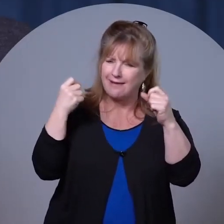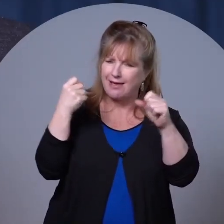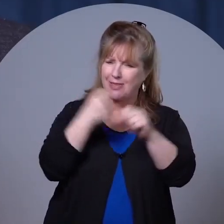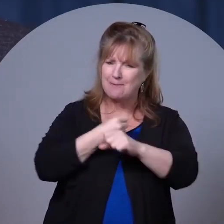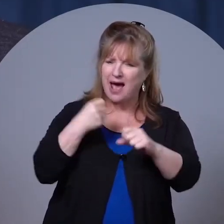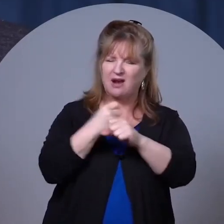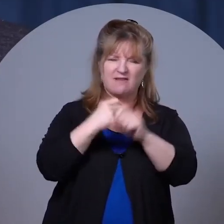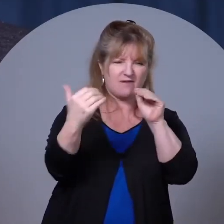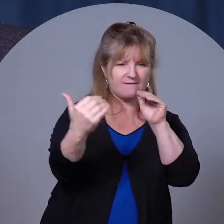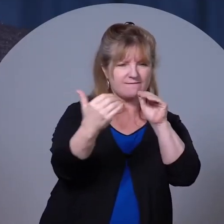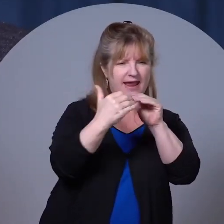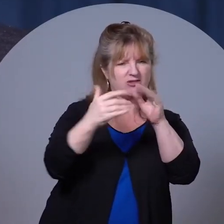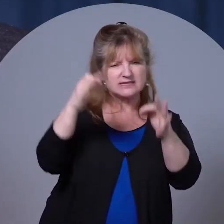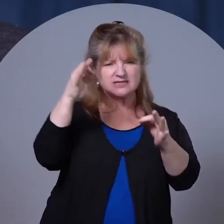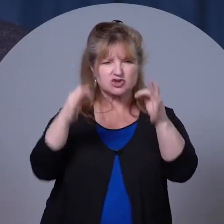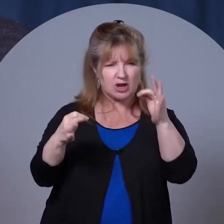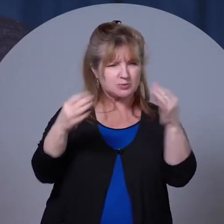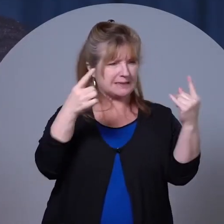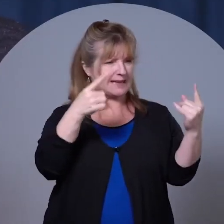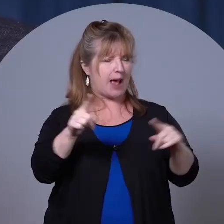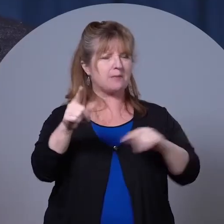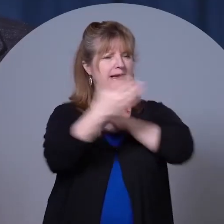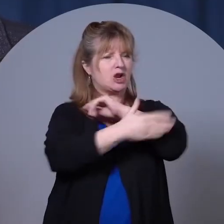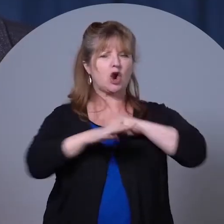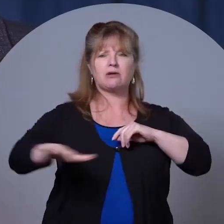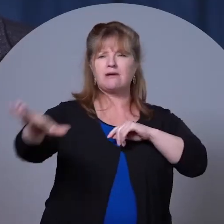Spokane Poetry Slam.